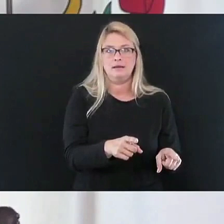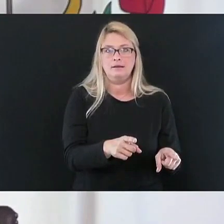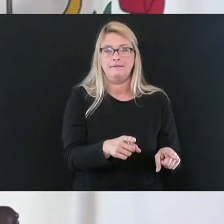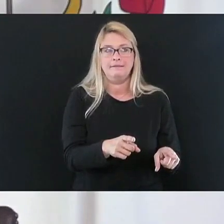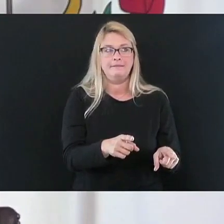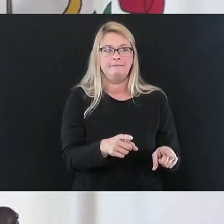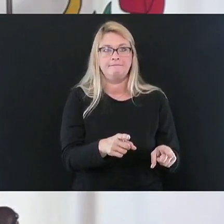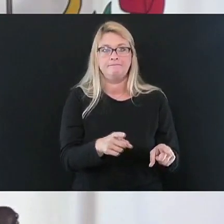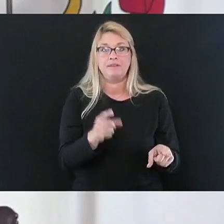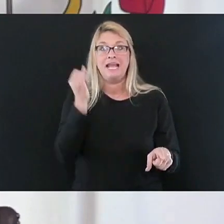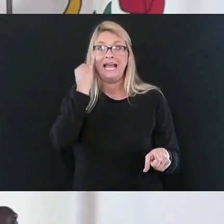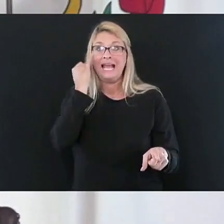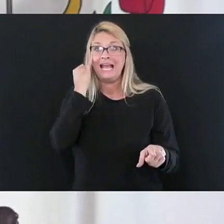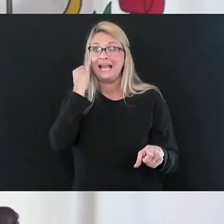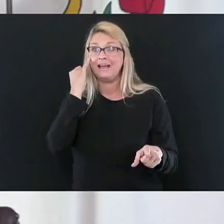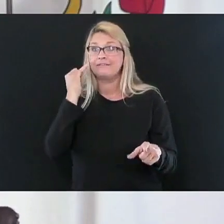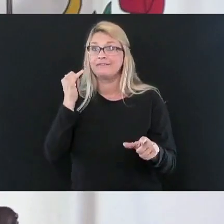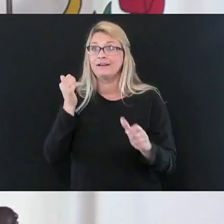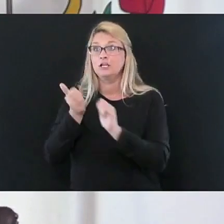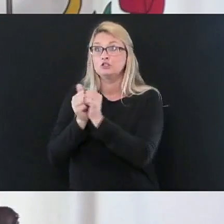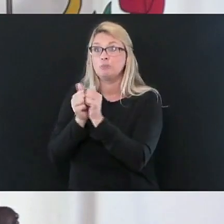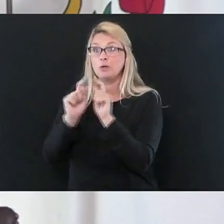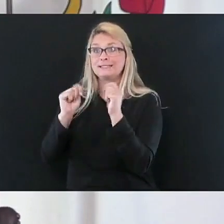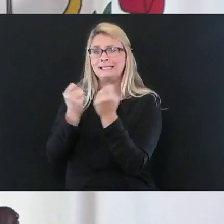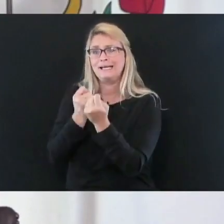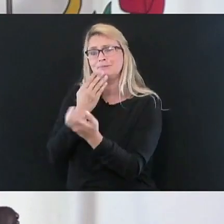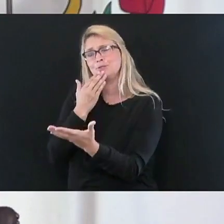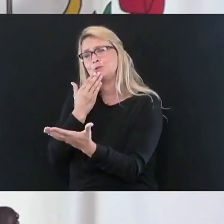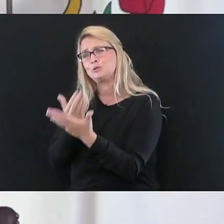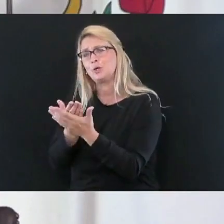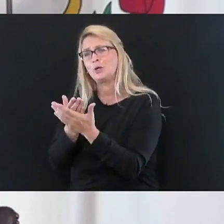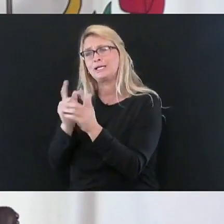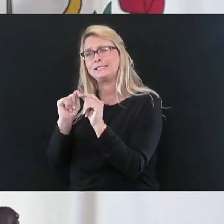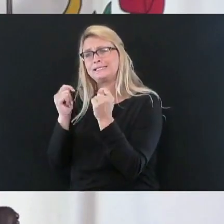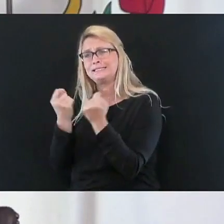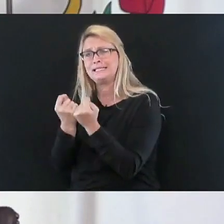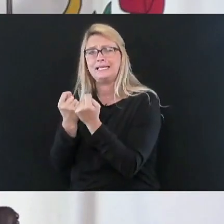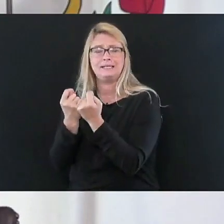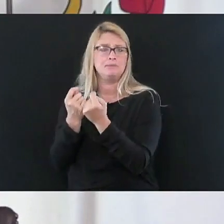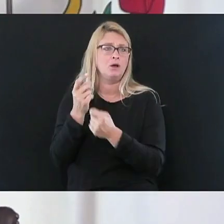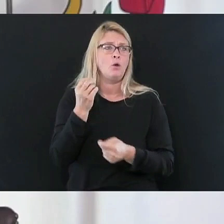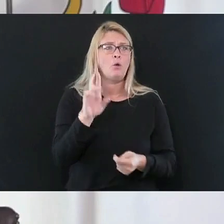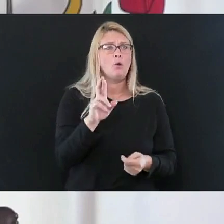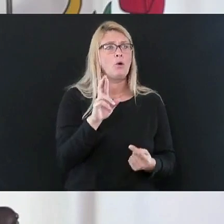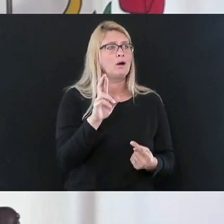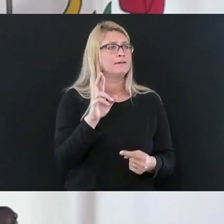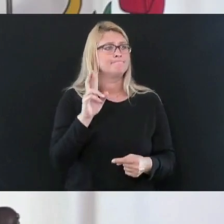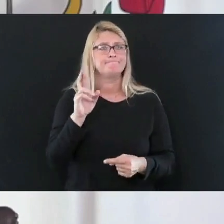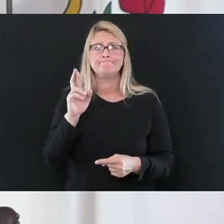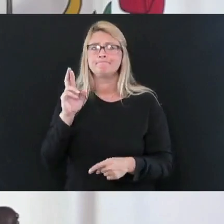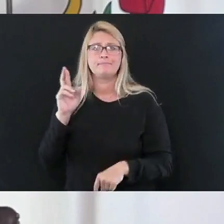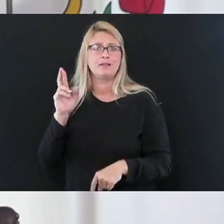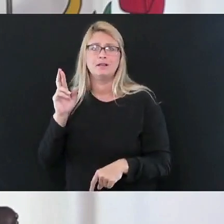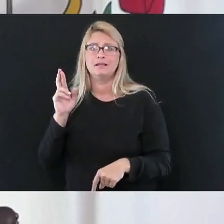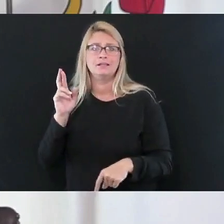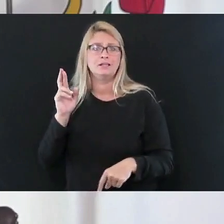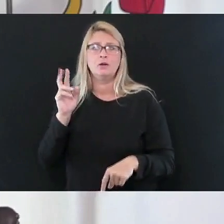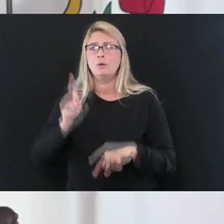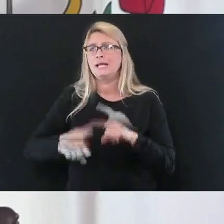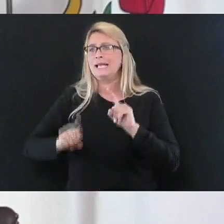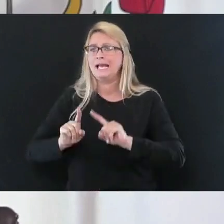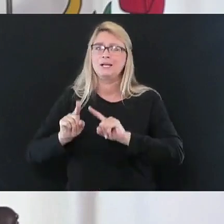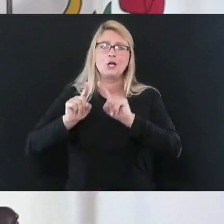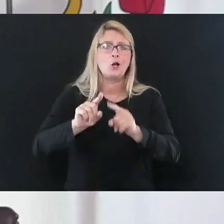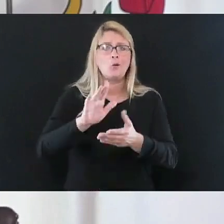a ball team's really good, or we can't go to a situation, we can't go to school in